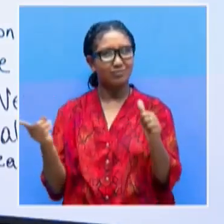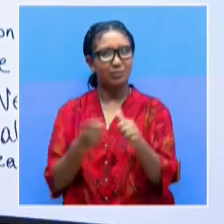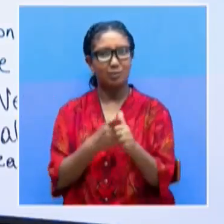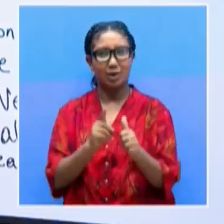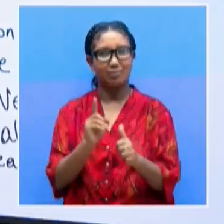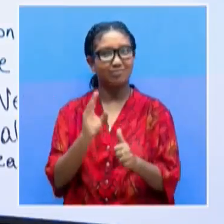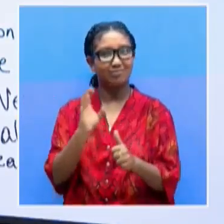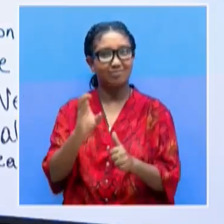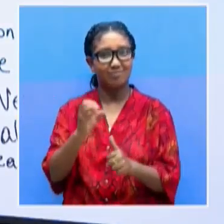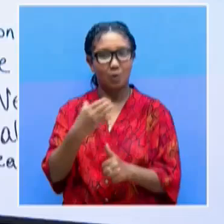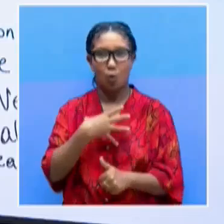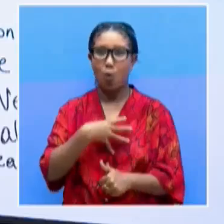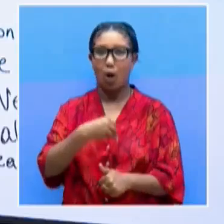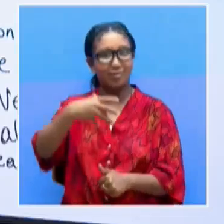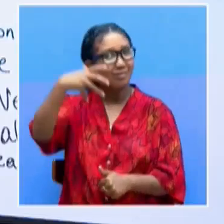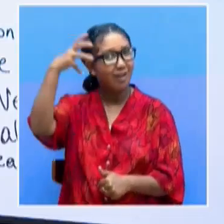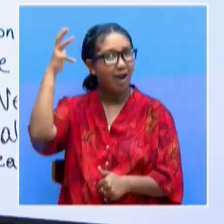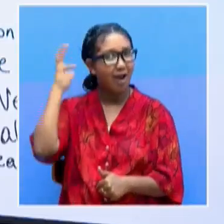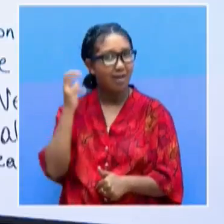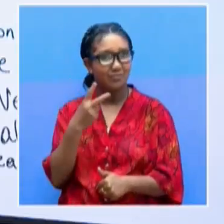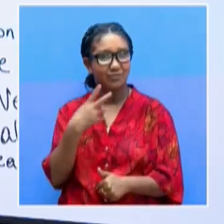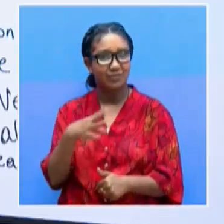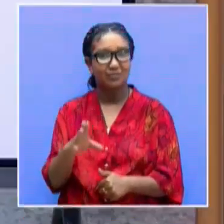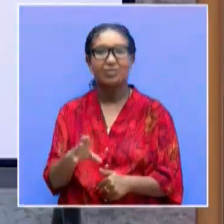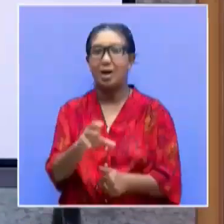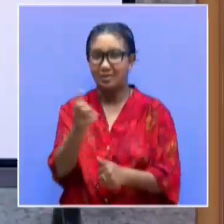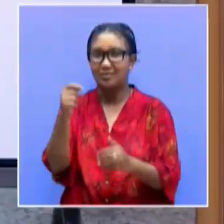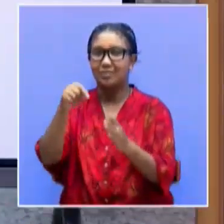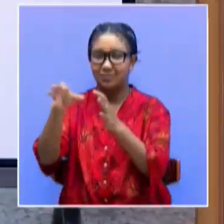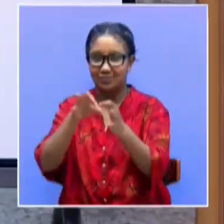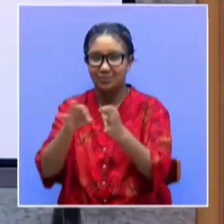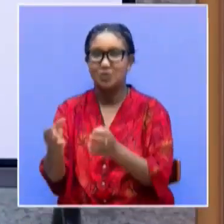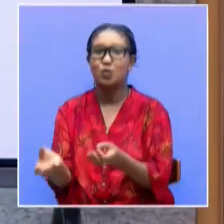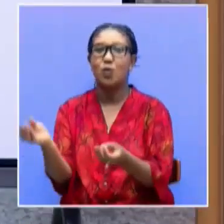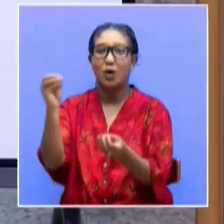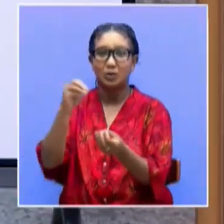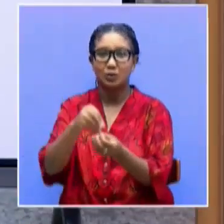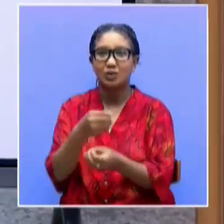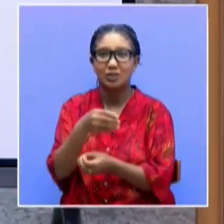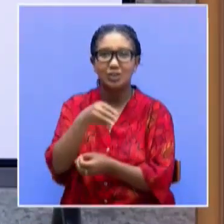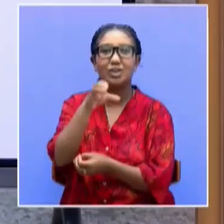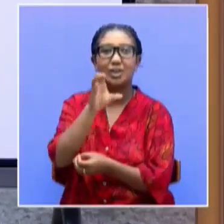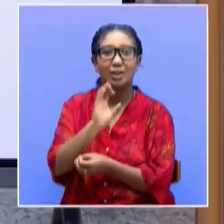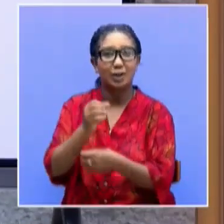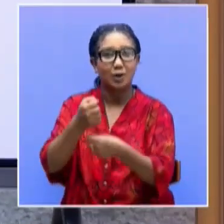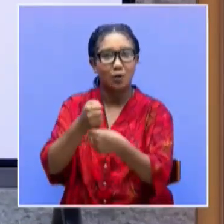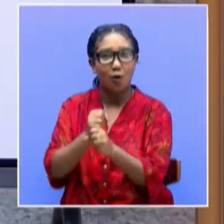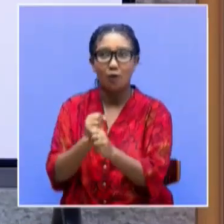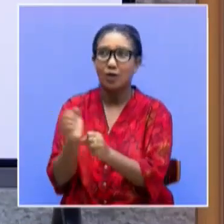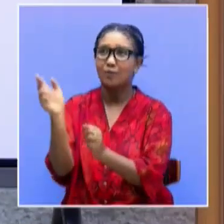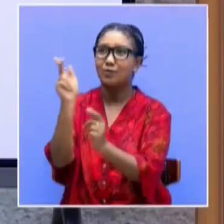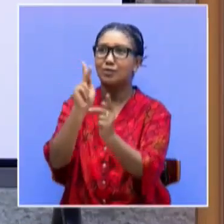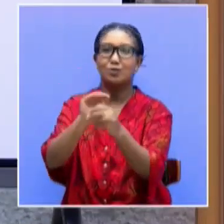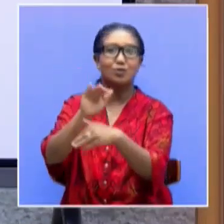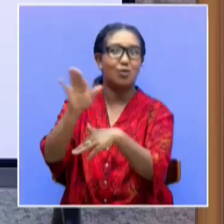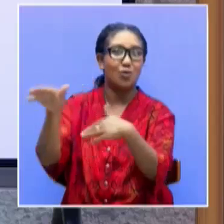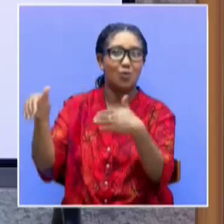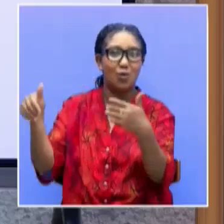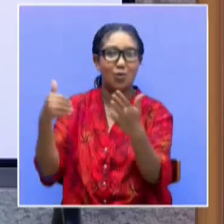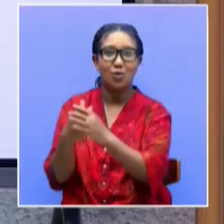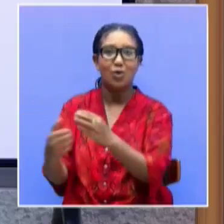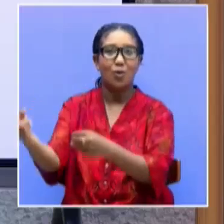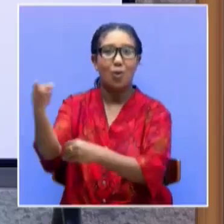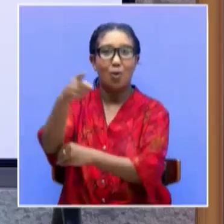seen what? A white lion, another detail. We also drank coffee and visited the whole